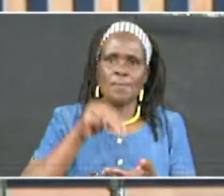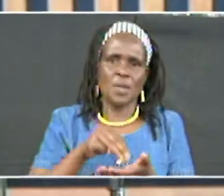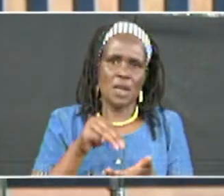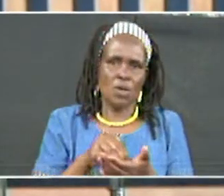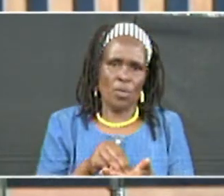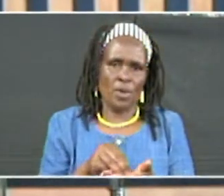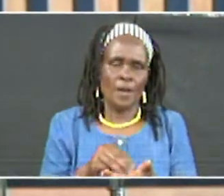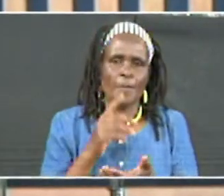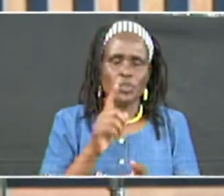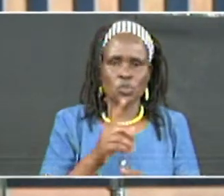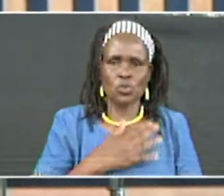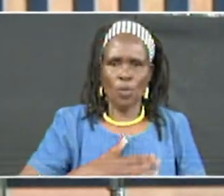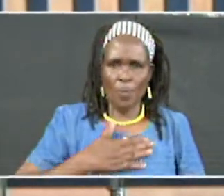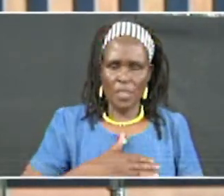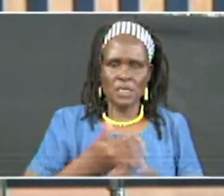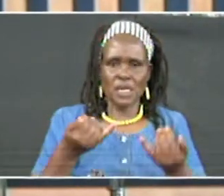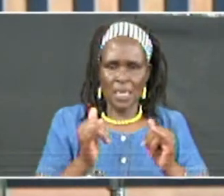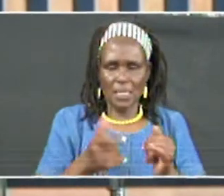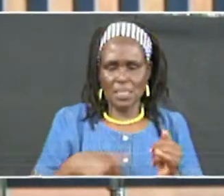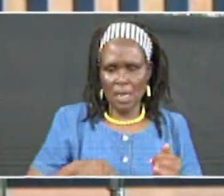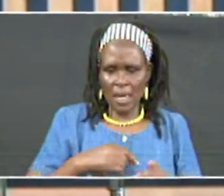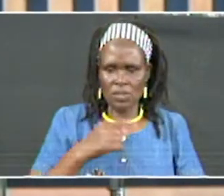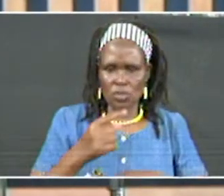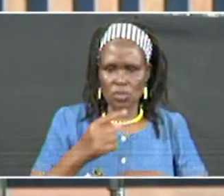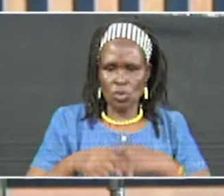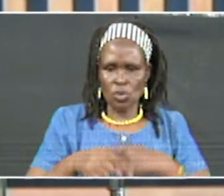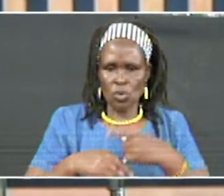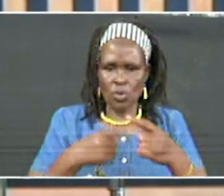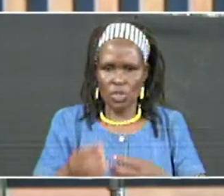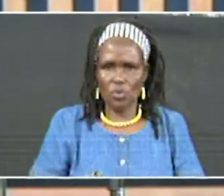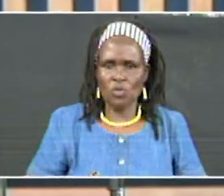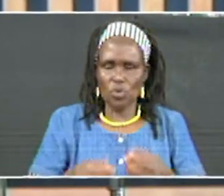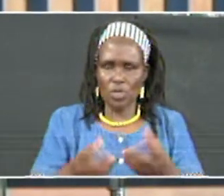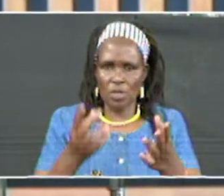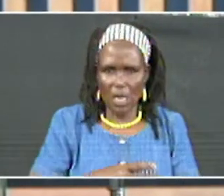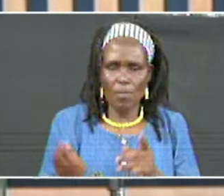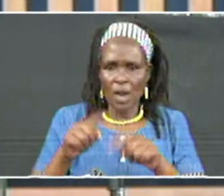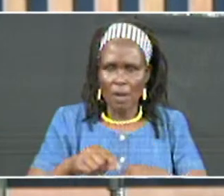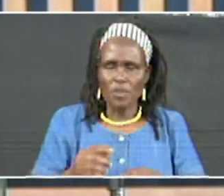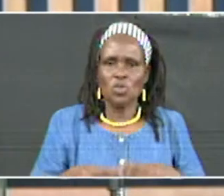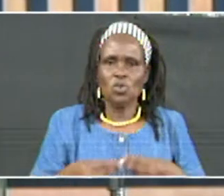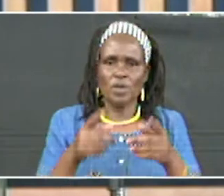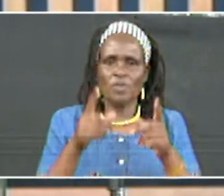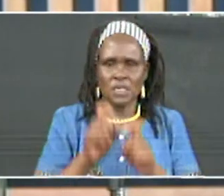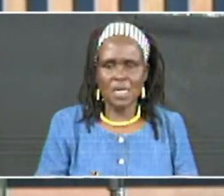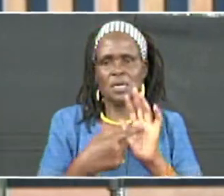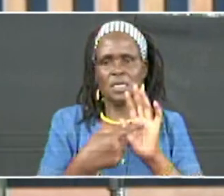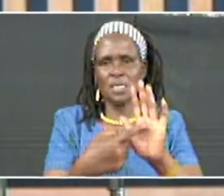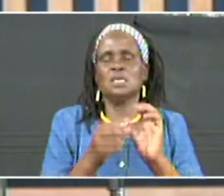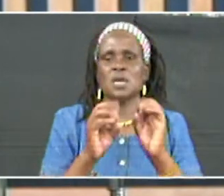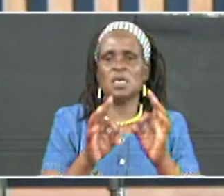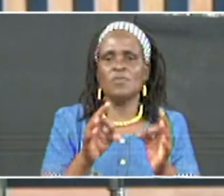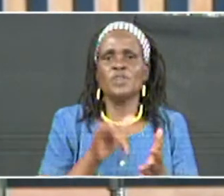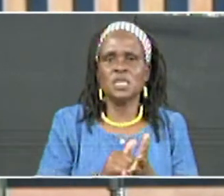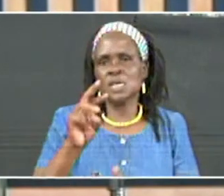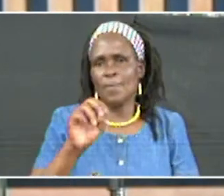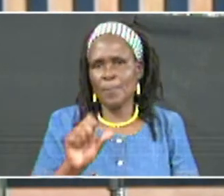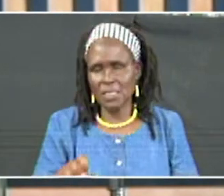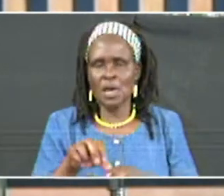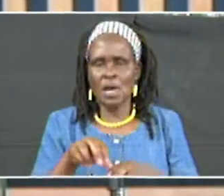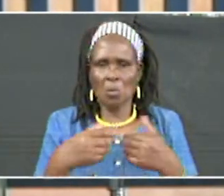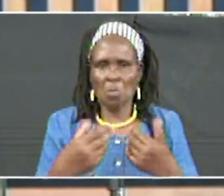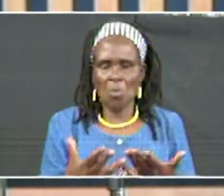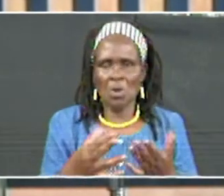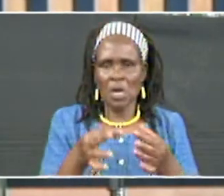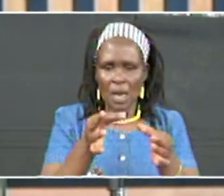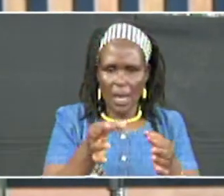please, let's continue to give. When that time comes to give, just indicate. If it's M-Pesa, indicate as an account, either as